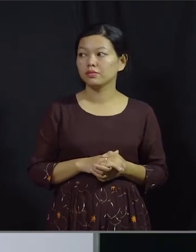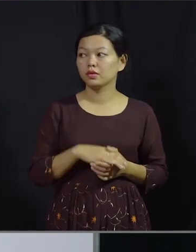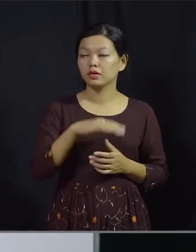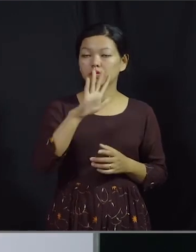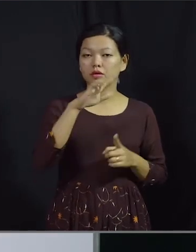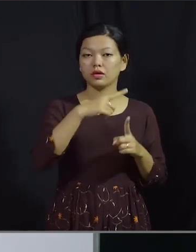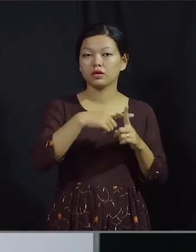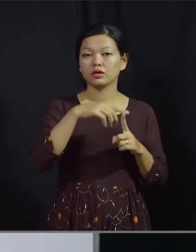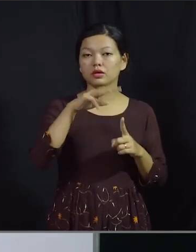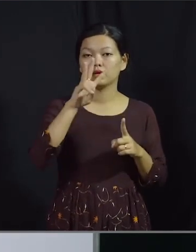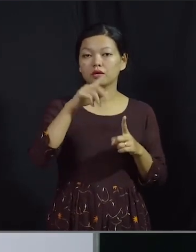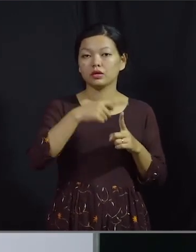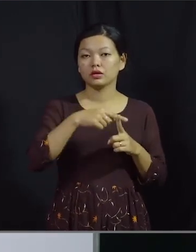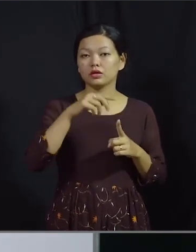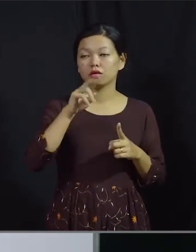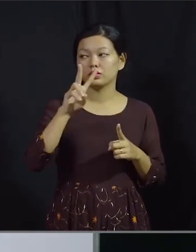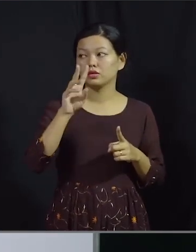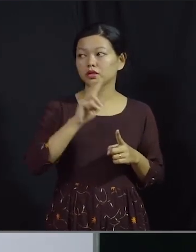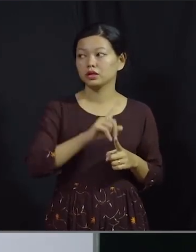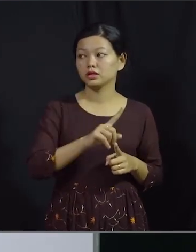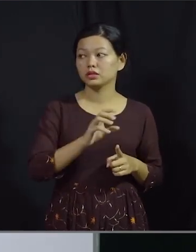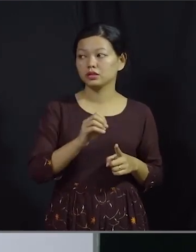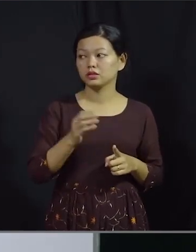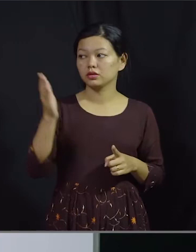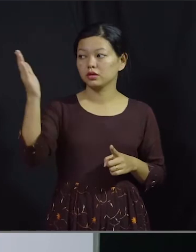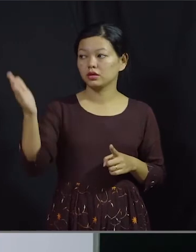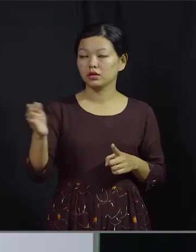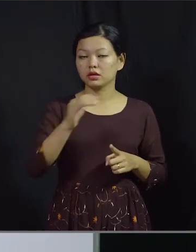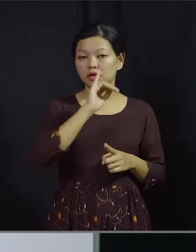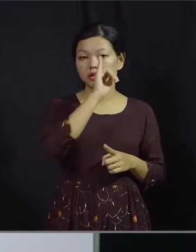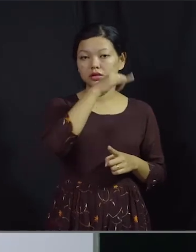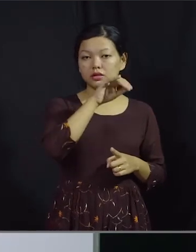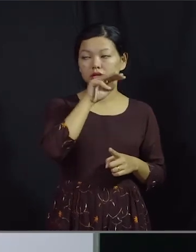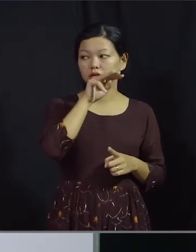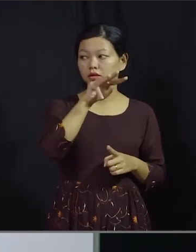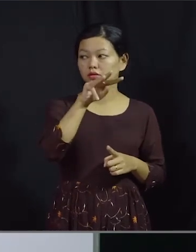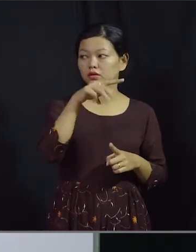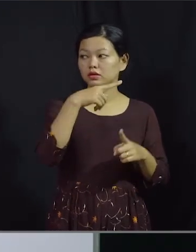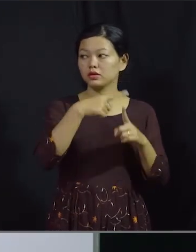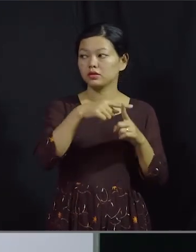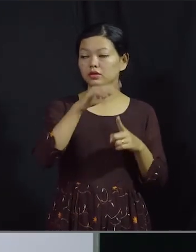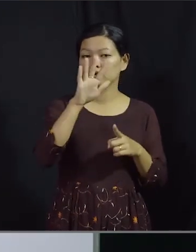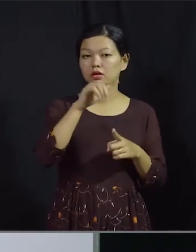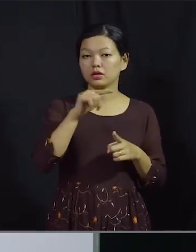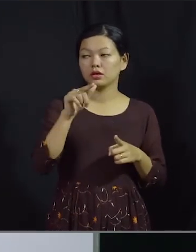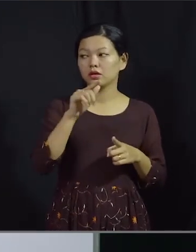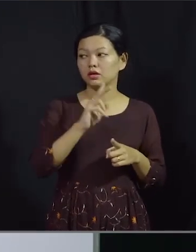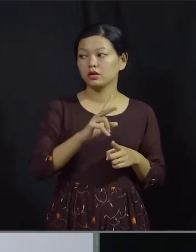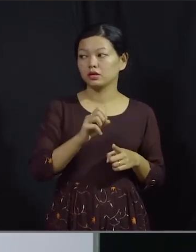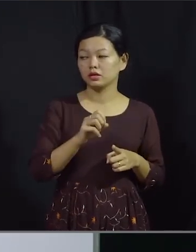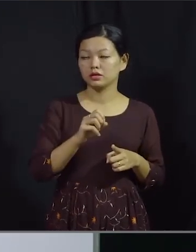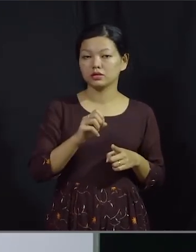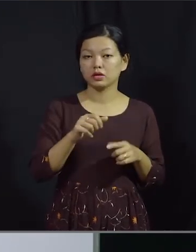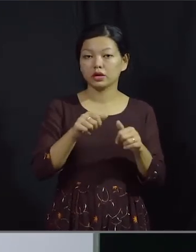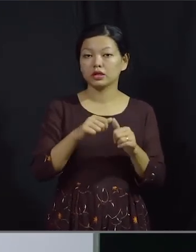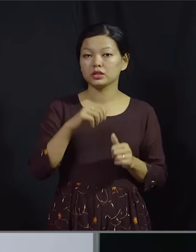2 is equal to 10. So this is the ratio for A. So you will get 3,000. And also